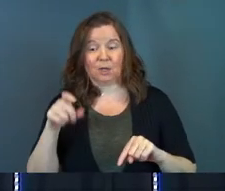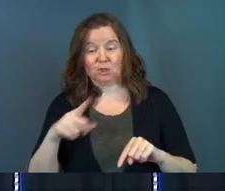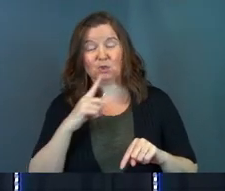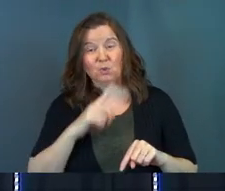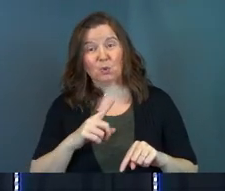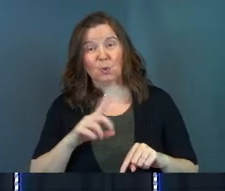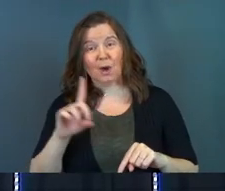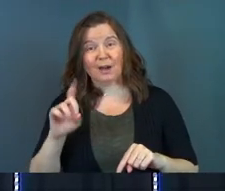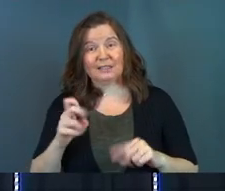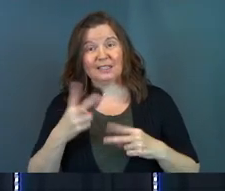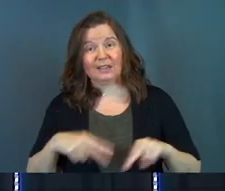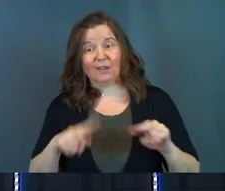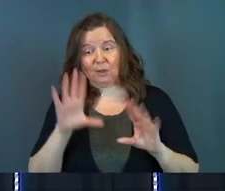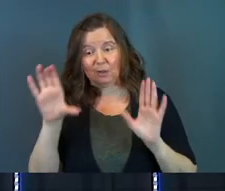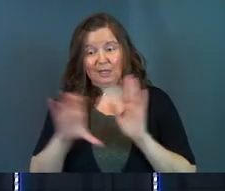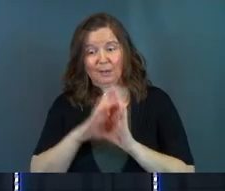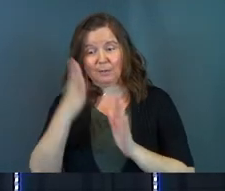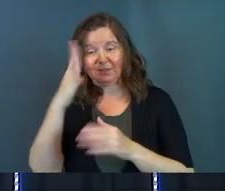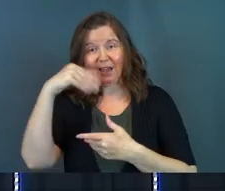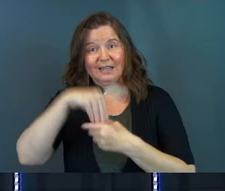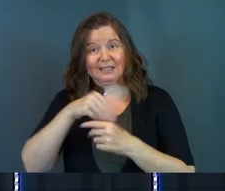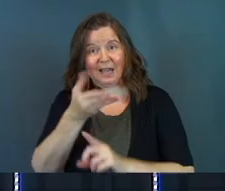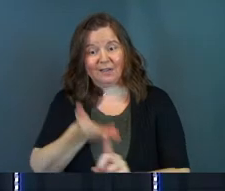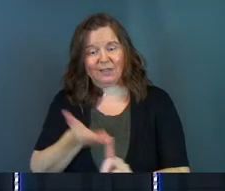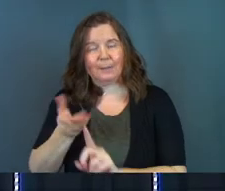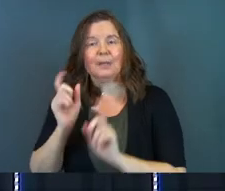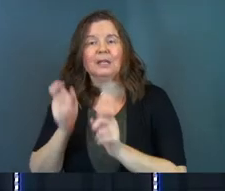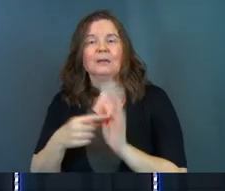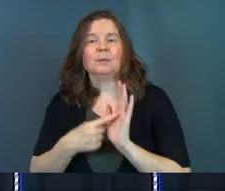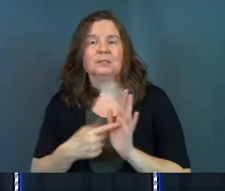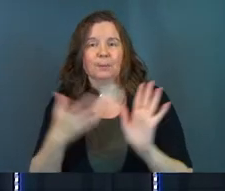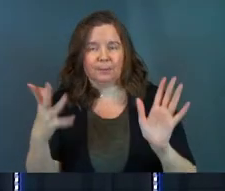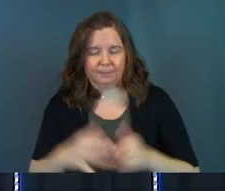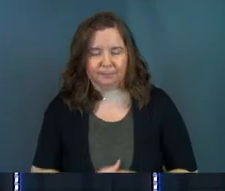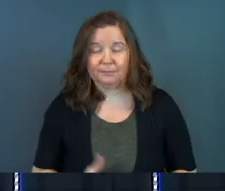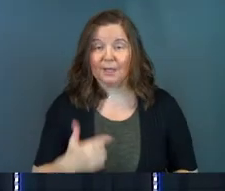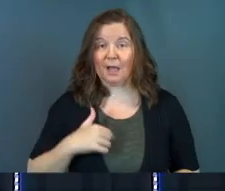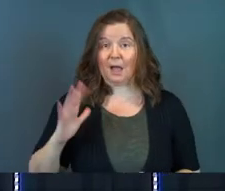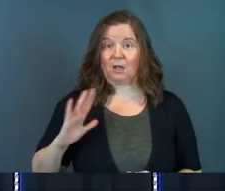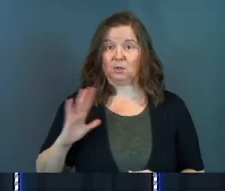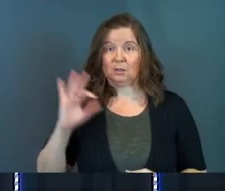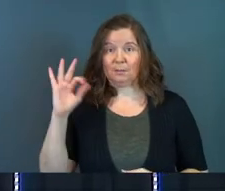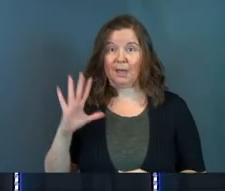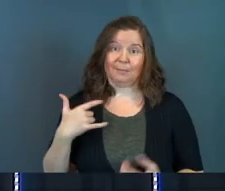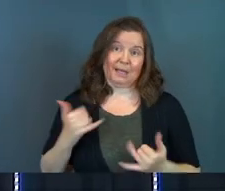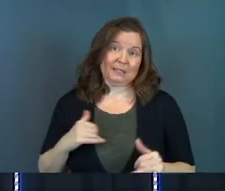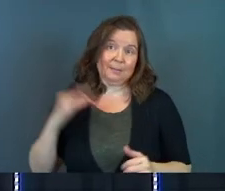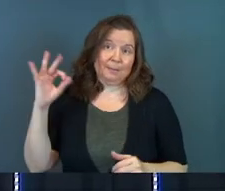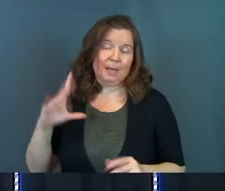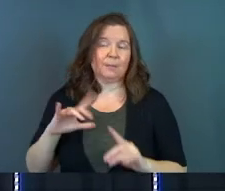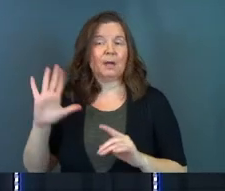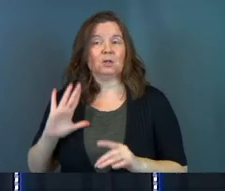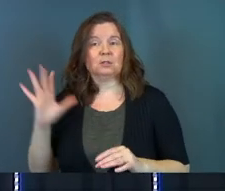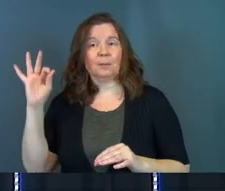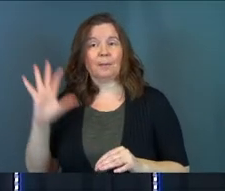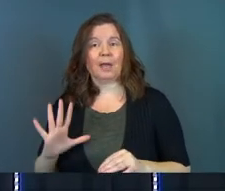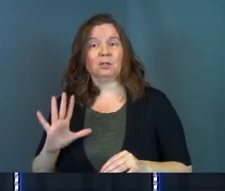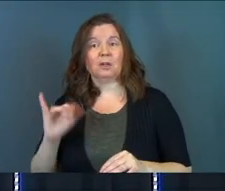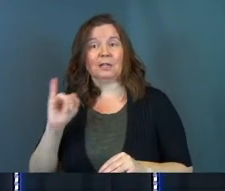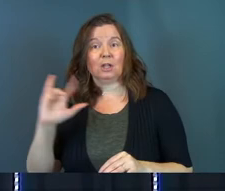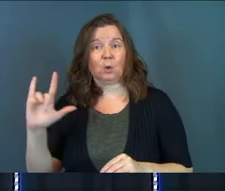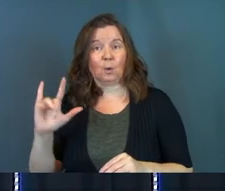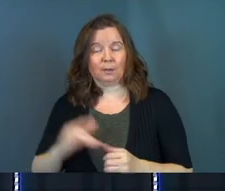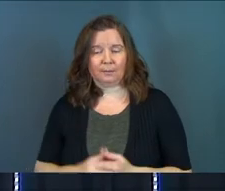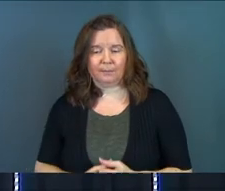because you are devaluing the image of God inside of them. Let me give you an illustration. I used to be a pastor. I still am a pastor, but I used to be a pastor